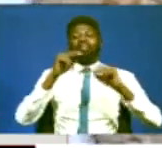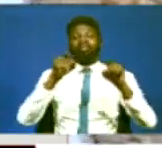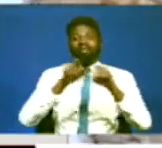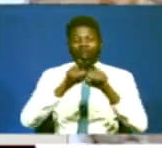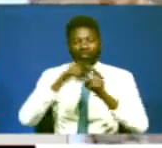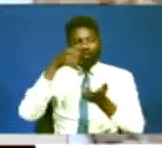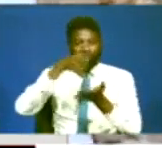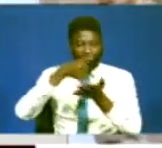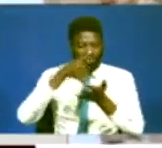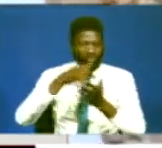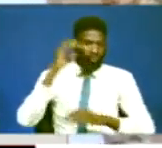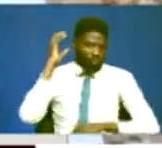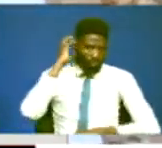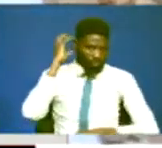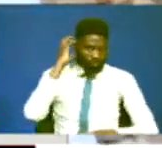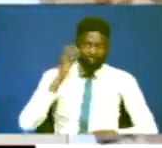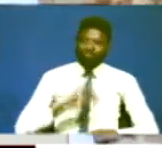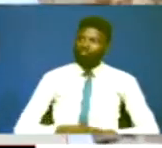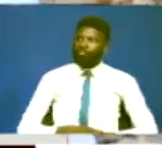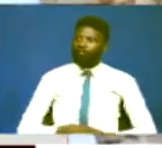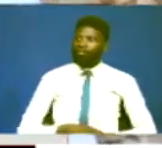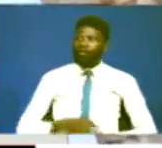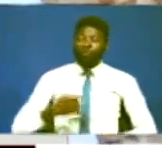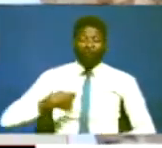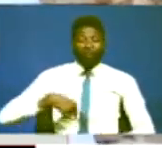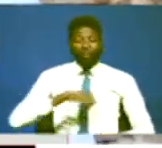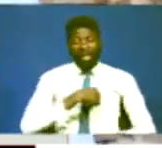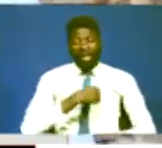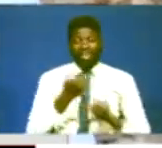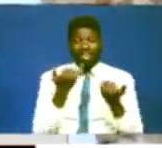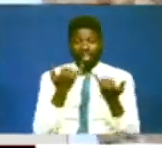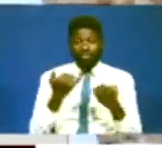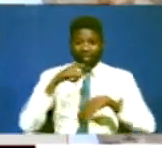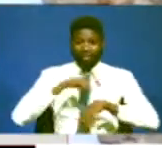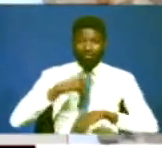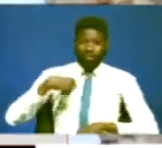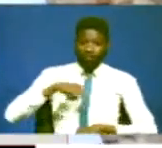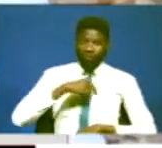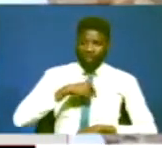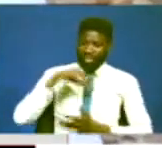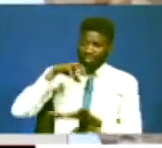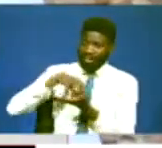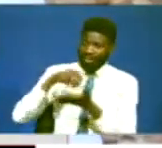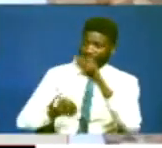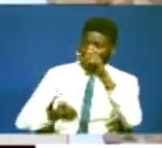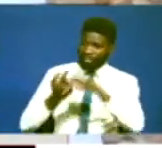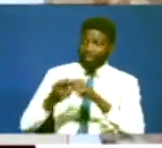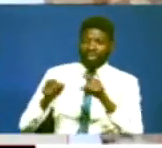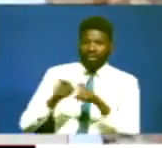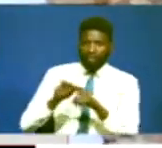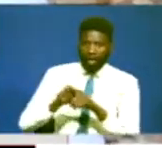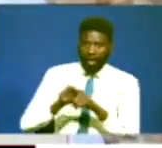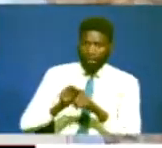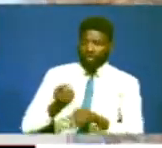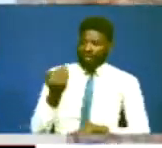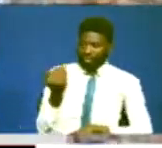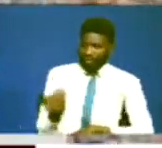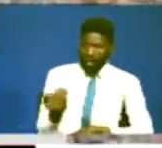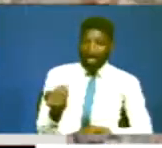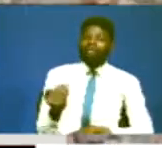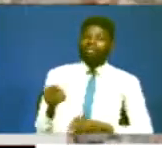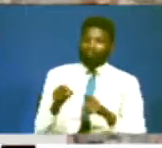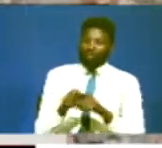college. So we, at the stage when we pick up a case is where we pick up the child and then mentor them through the program. In